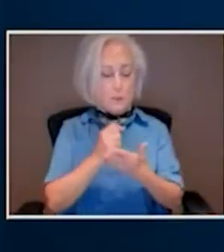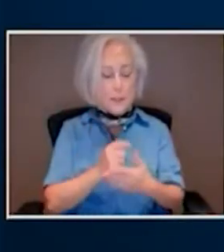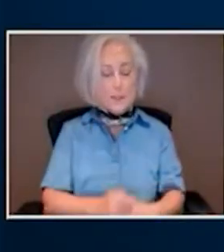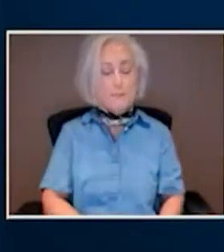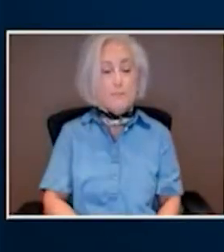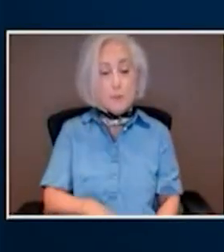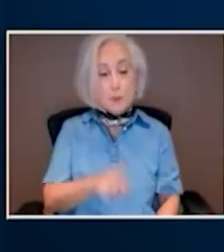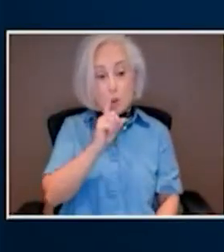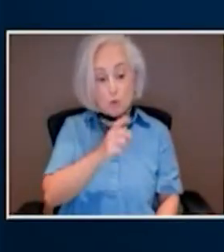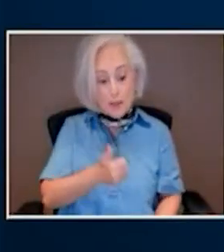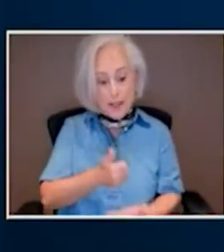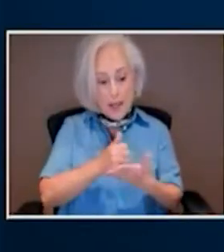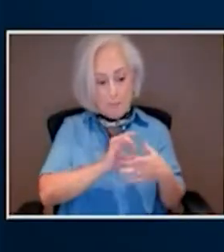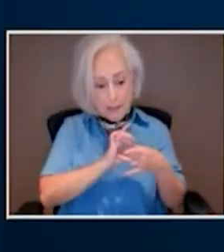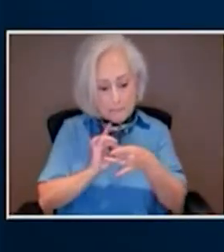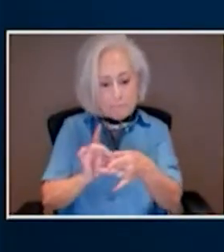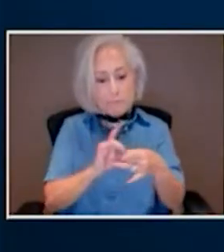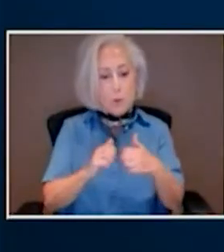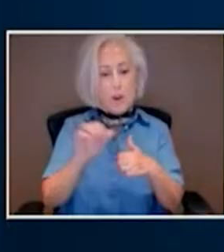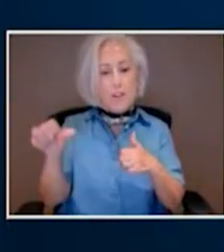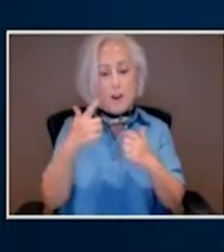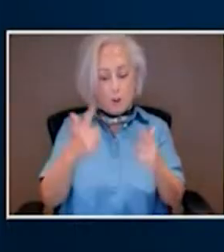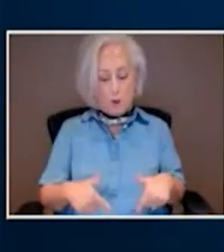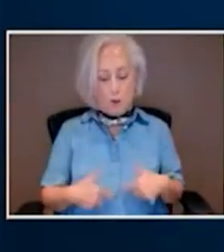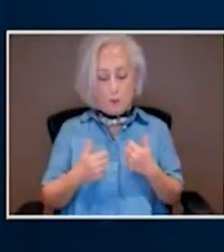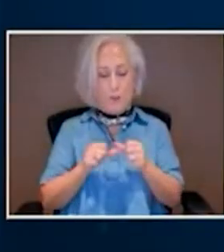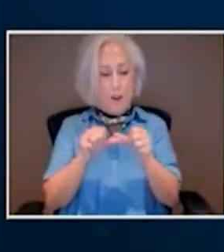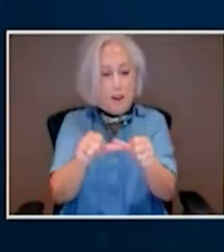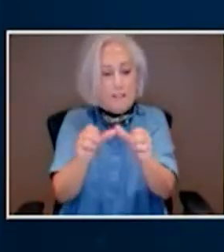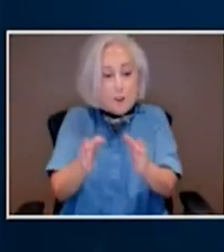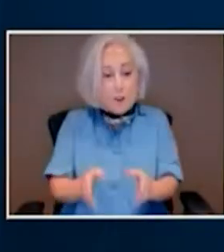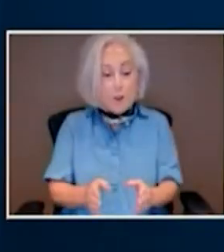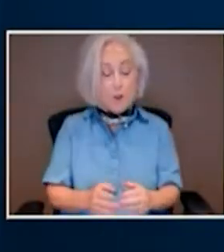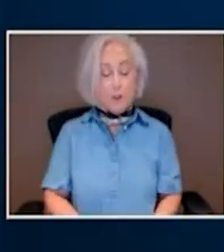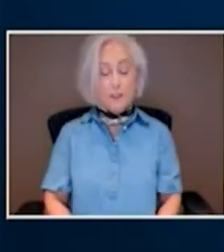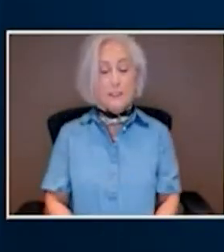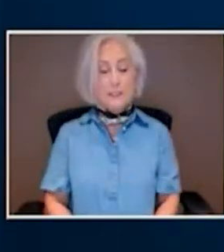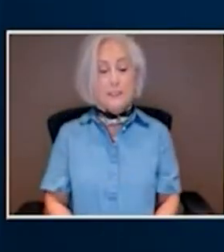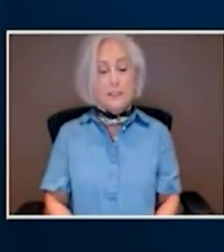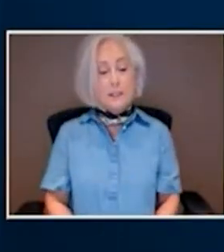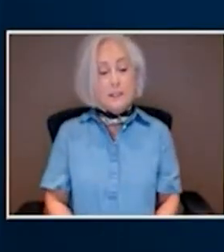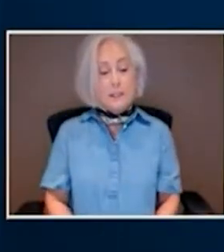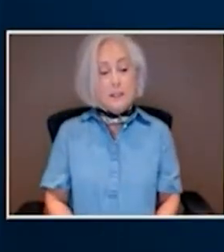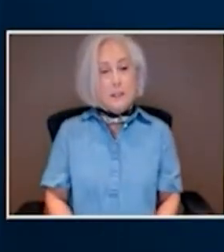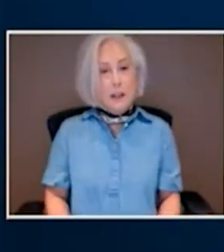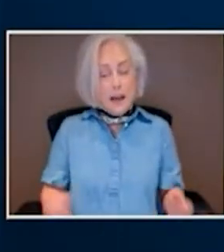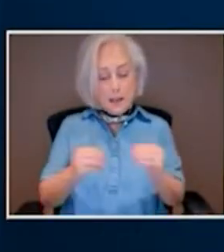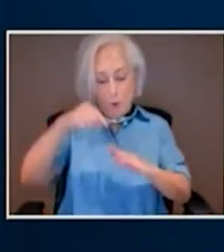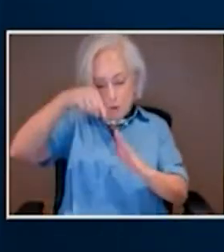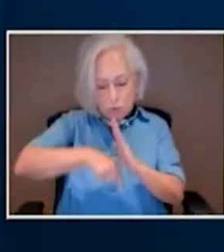it's really connected me with other survivors, as well as just given a deeper